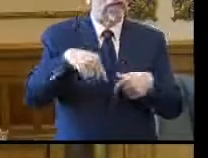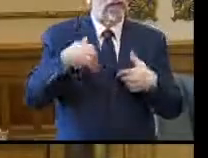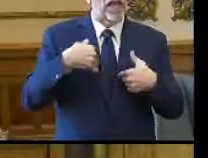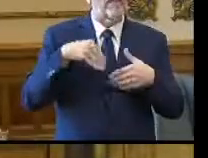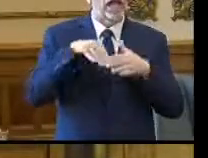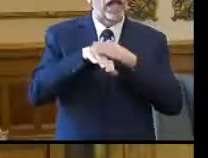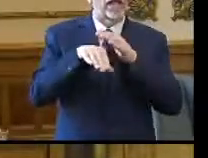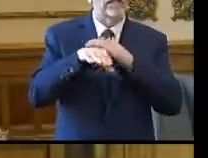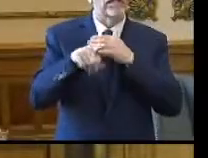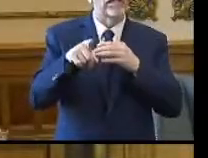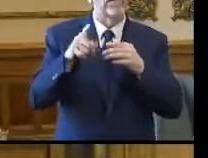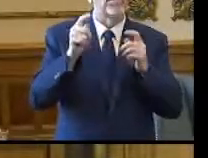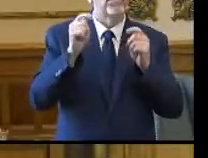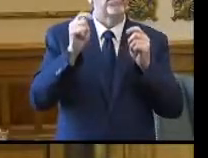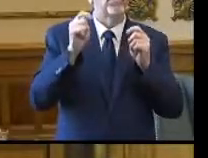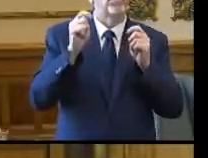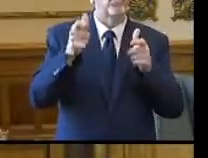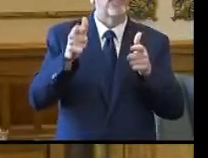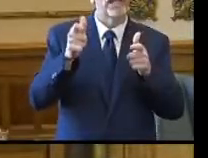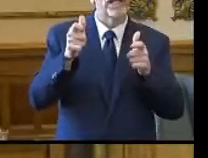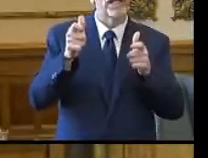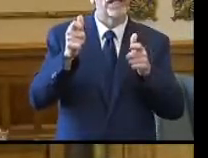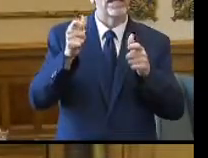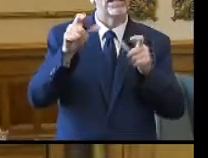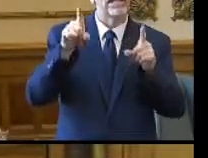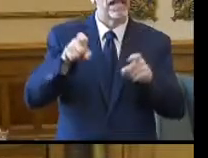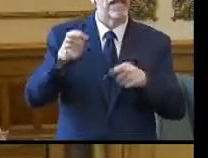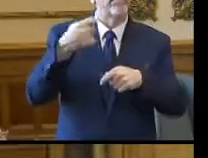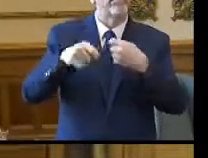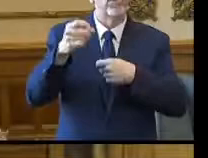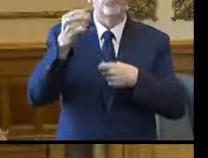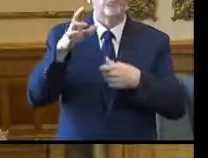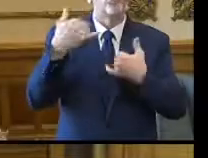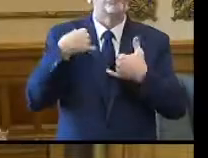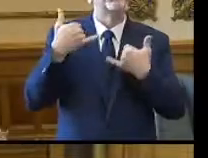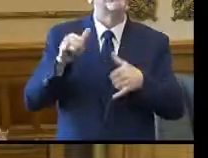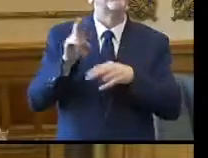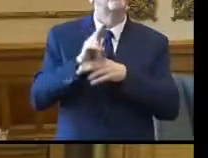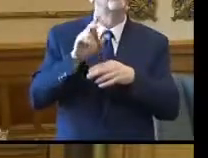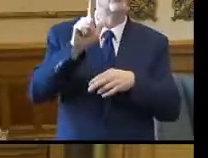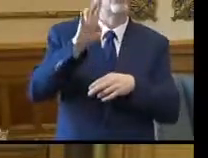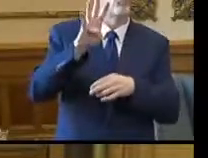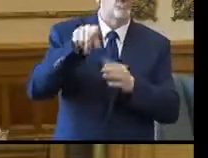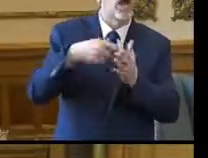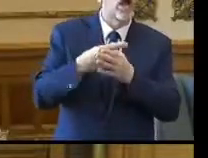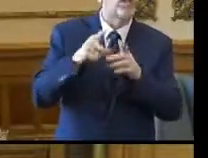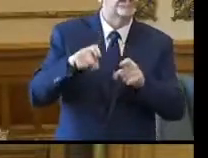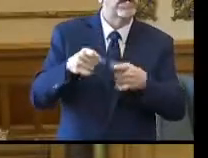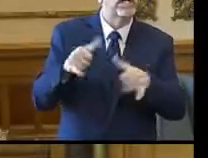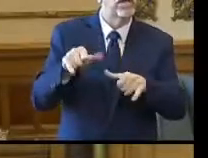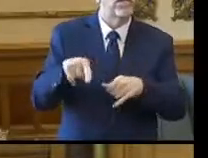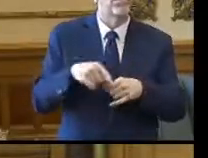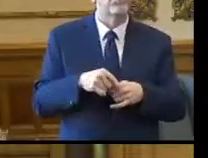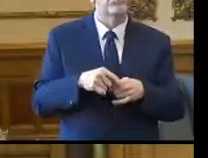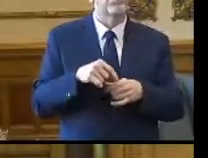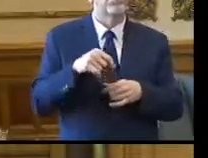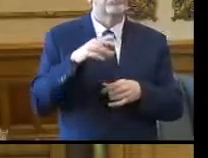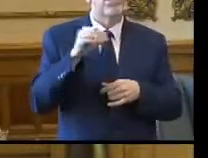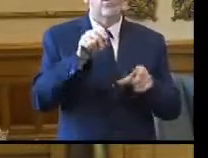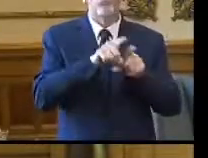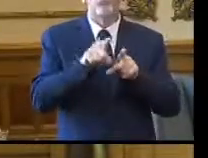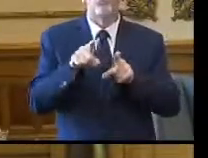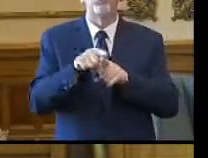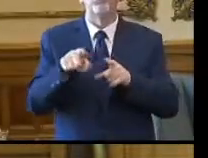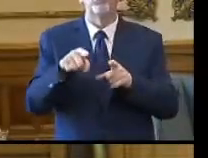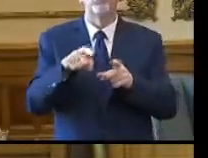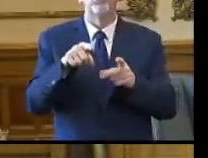that they need, particularly working with all of our first responders, which would be fire, EMS, law enforcement. As well as that, with